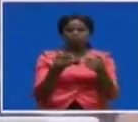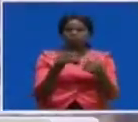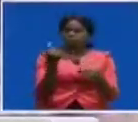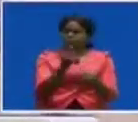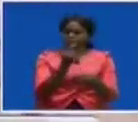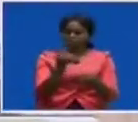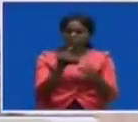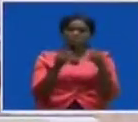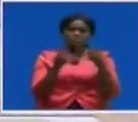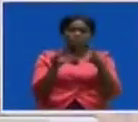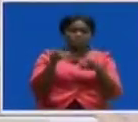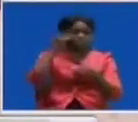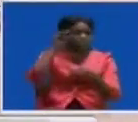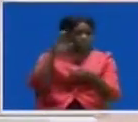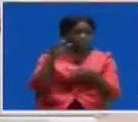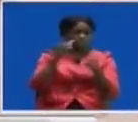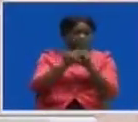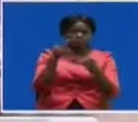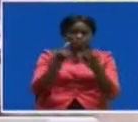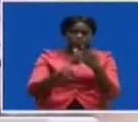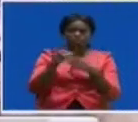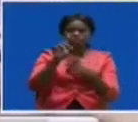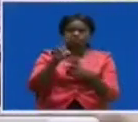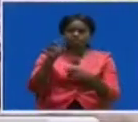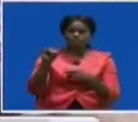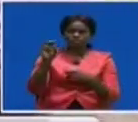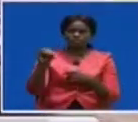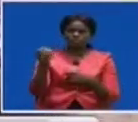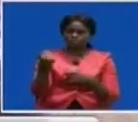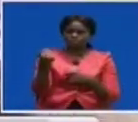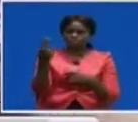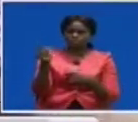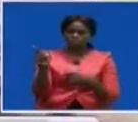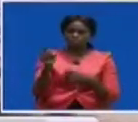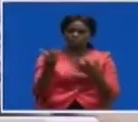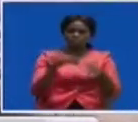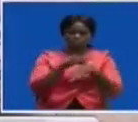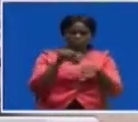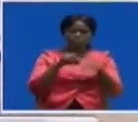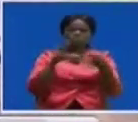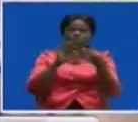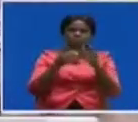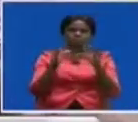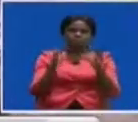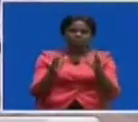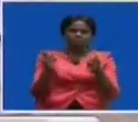option. The minister, who was accompanied by Disaster Management and Mitigation Unit DMMU National Coordinator Chandakawe, was